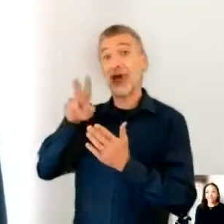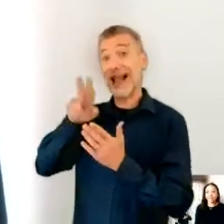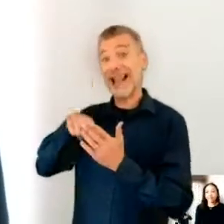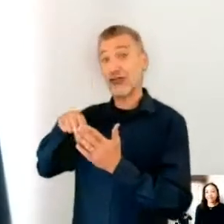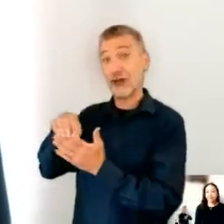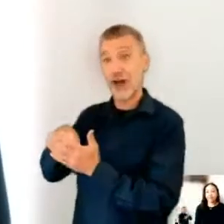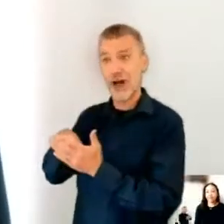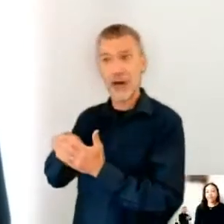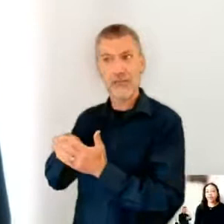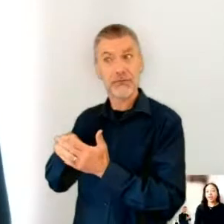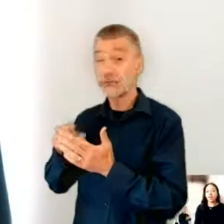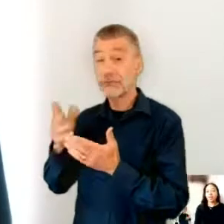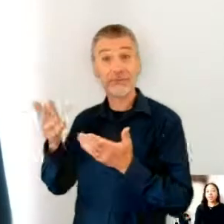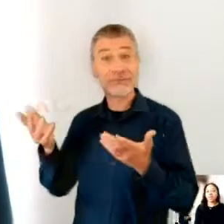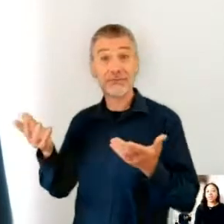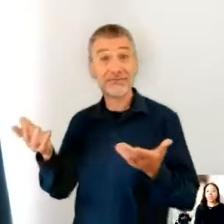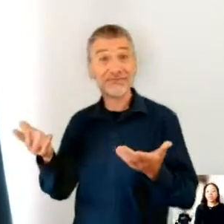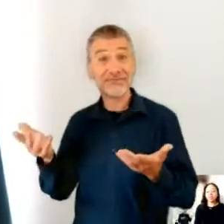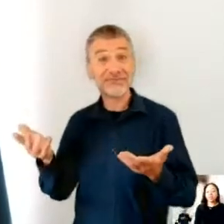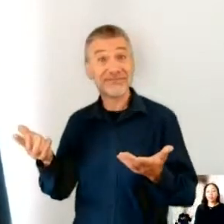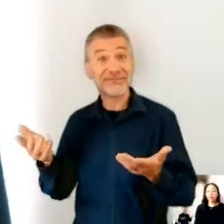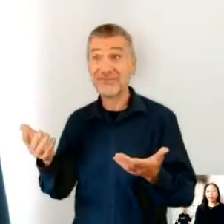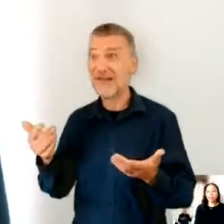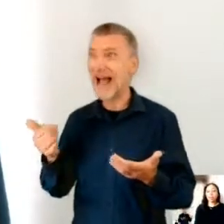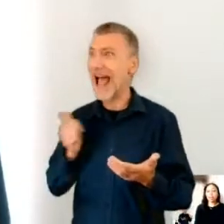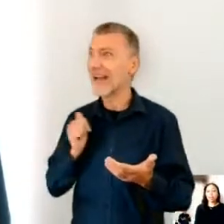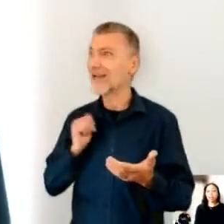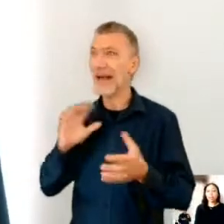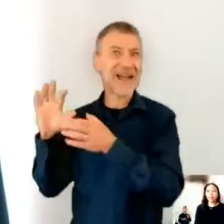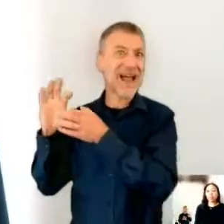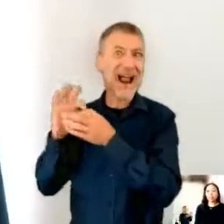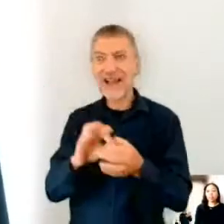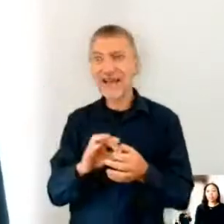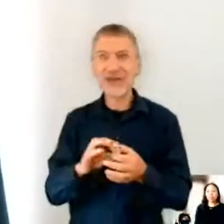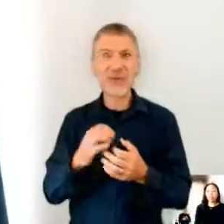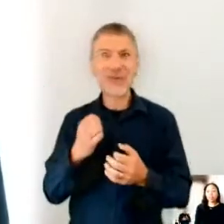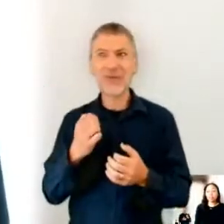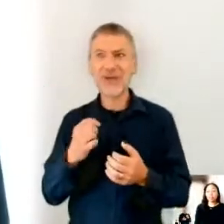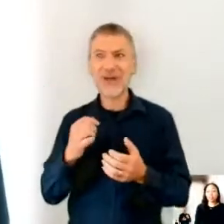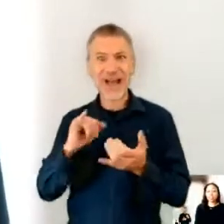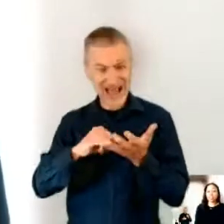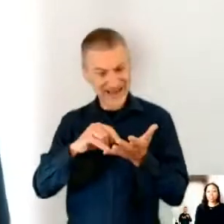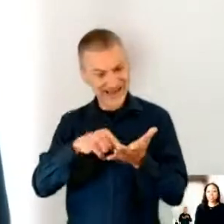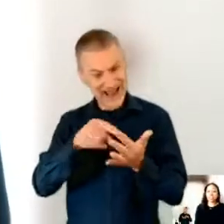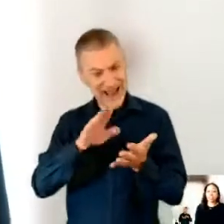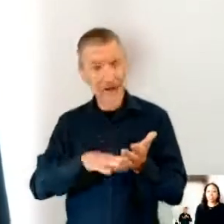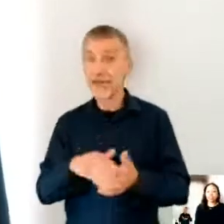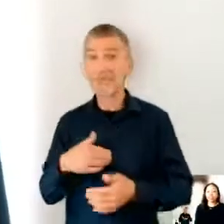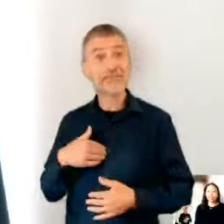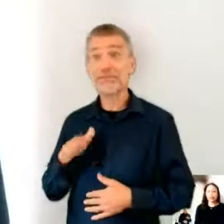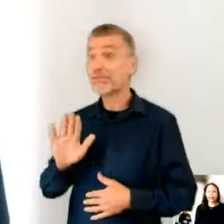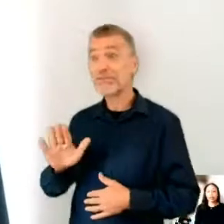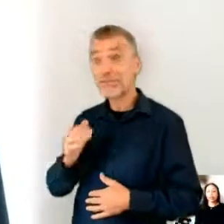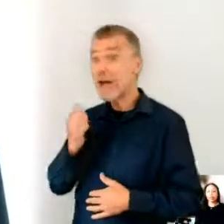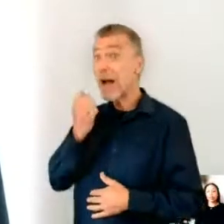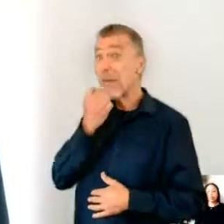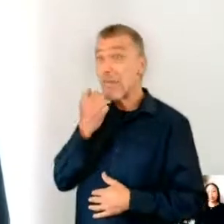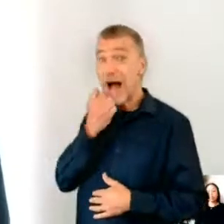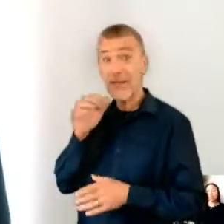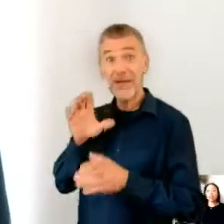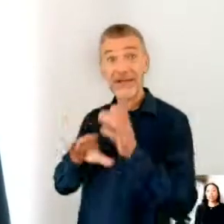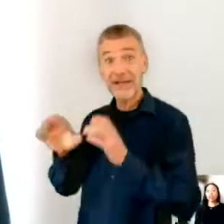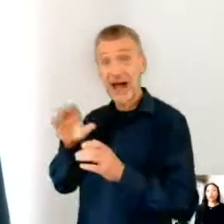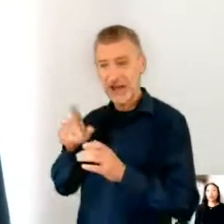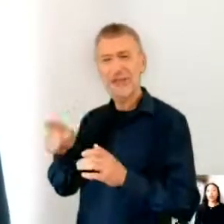lend themselves to kind of STEM. So I didn't do maths and science, which I did in GCSE. I didn't do that at A level or anything like